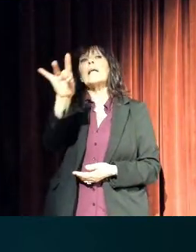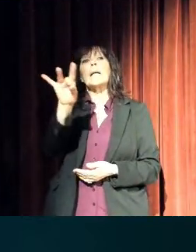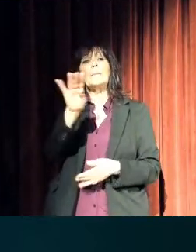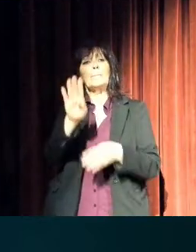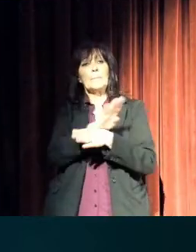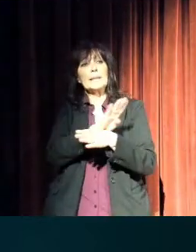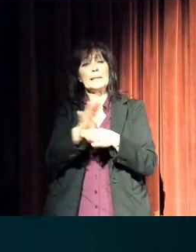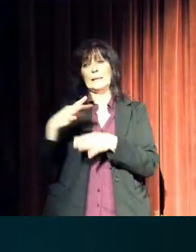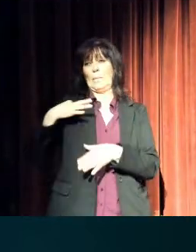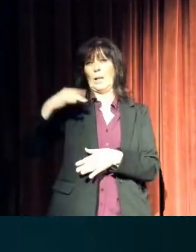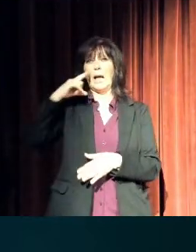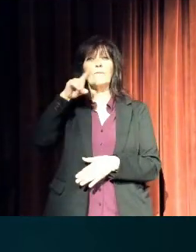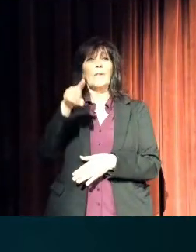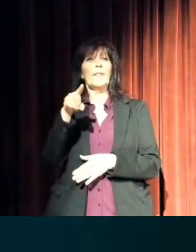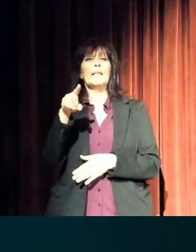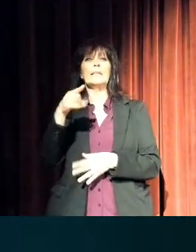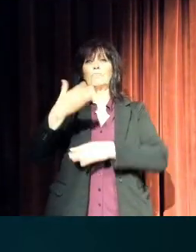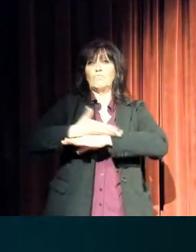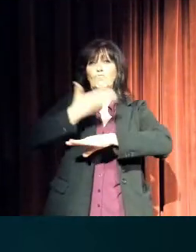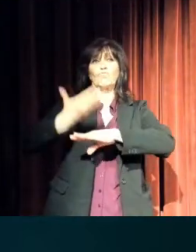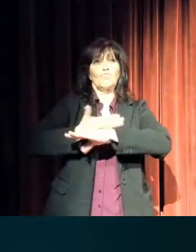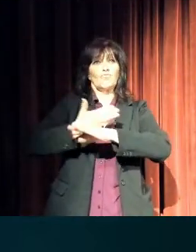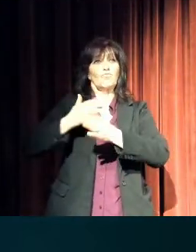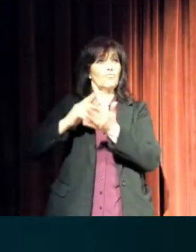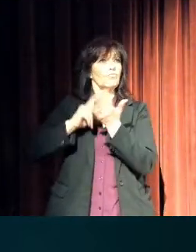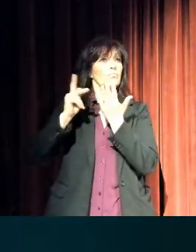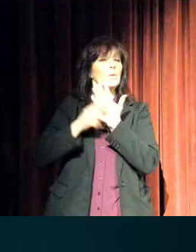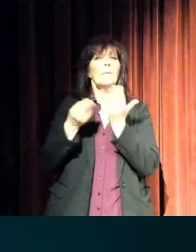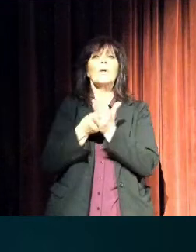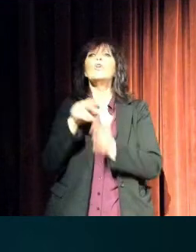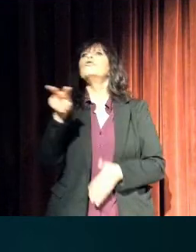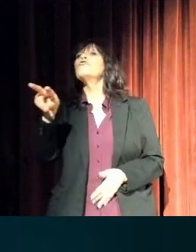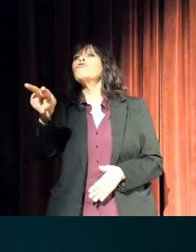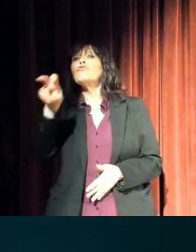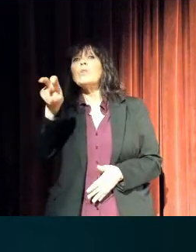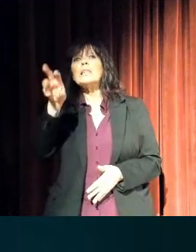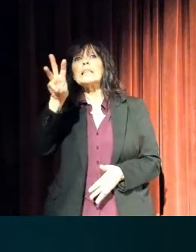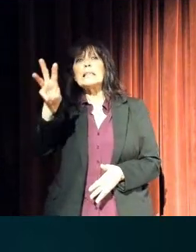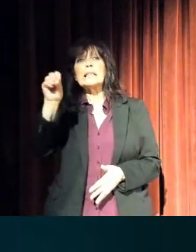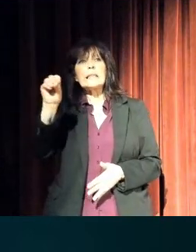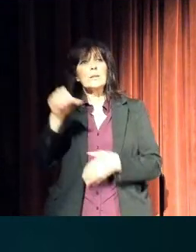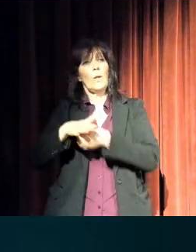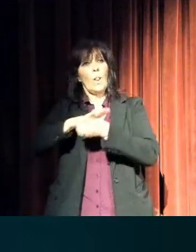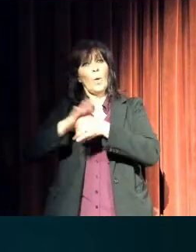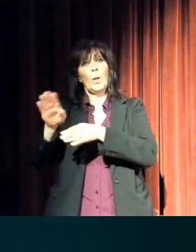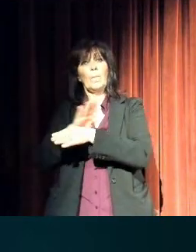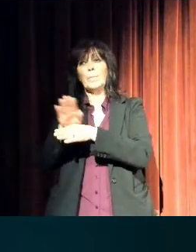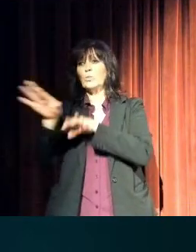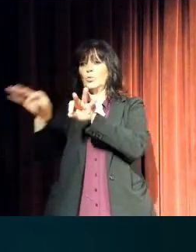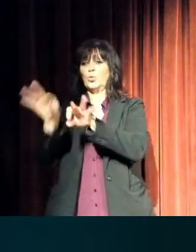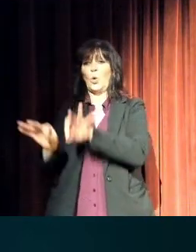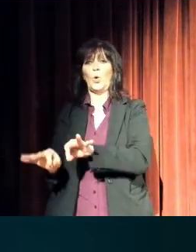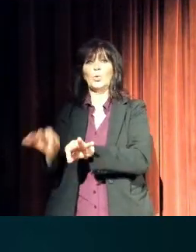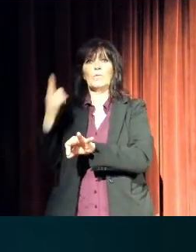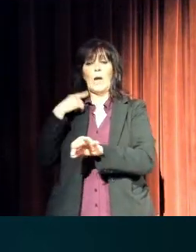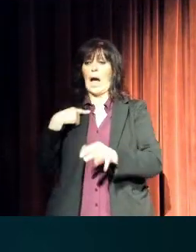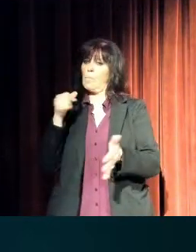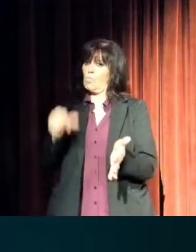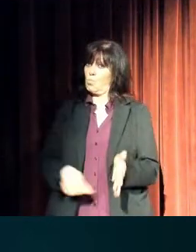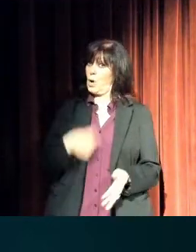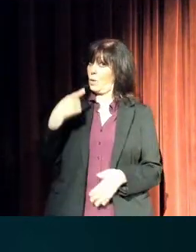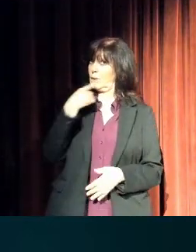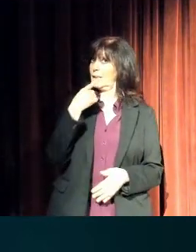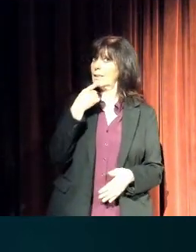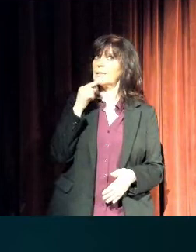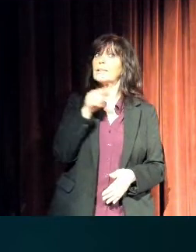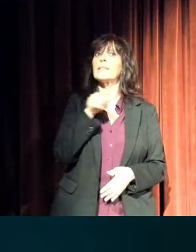678 businesses applied for the Storefront Revitalization Initiative, and 260 local businesses were chosen for what I am proud to